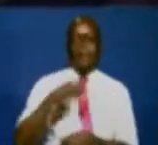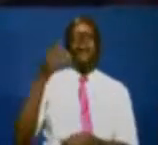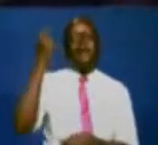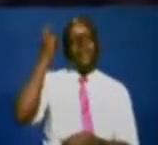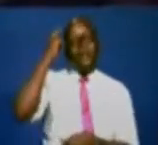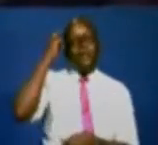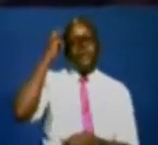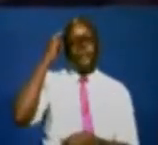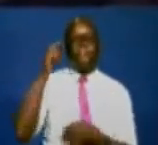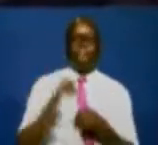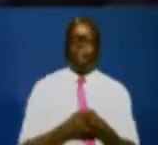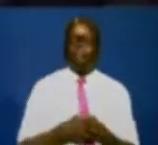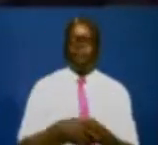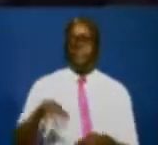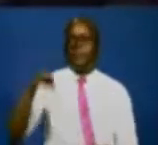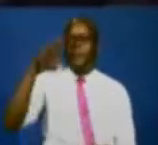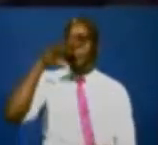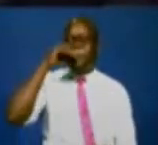Mr. Speaker,